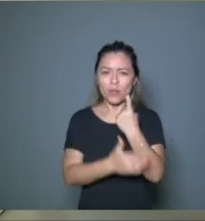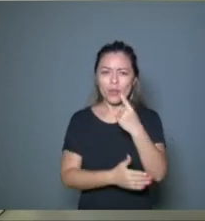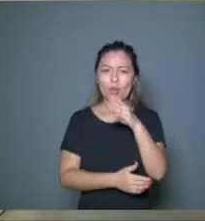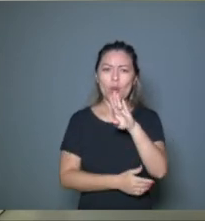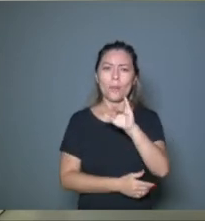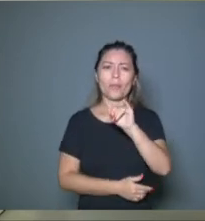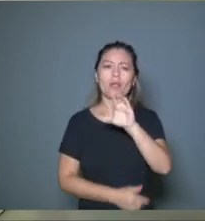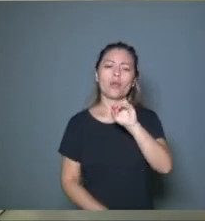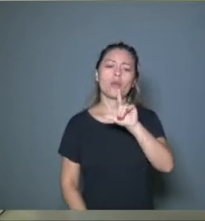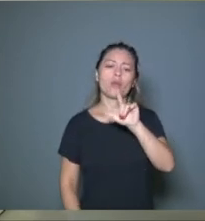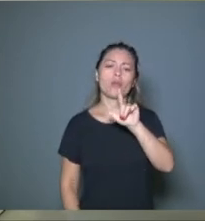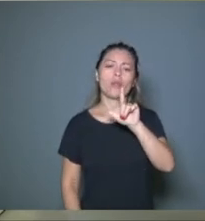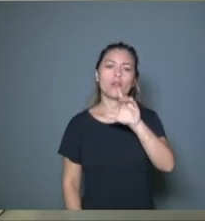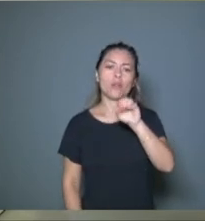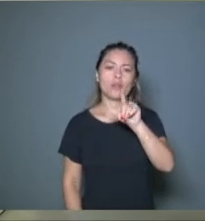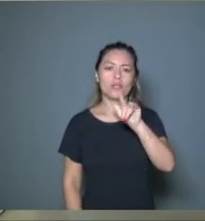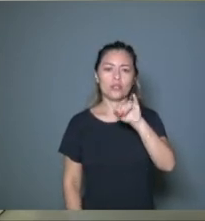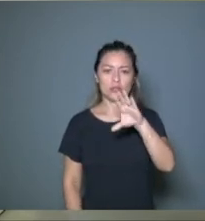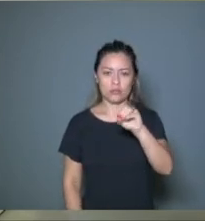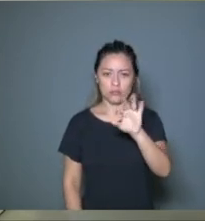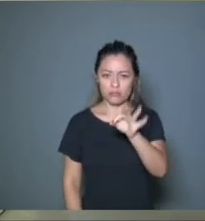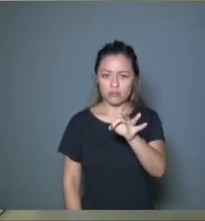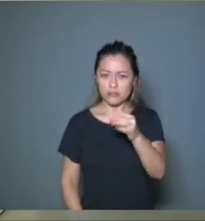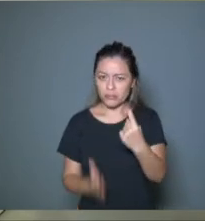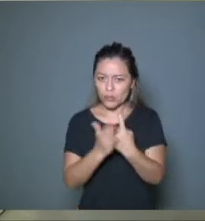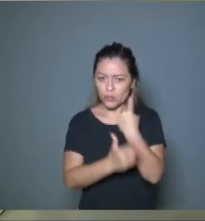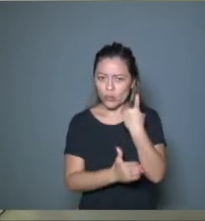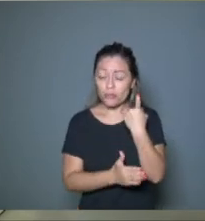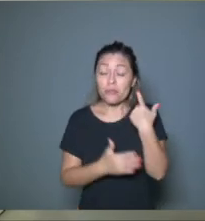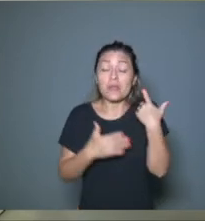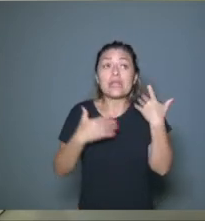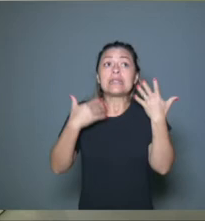And the second question about biologic fertilizers.